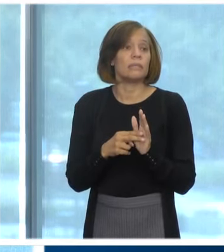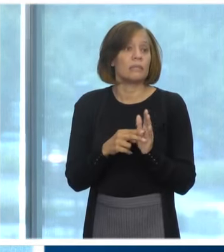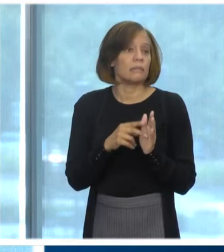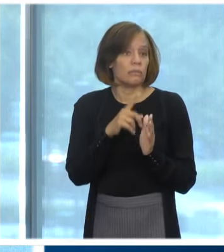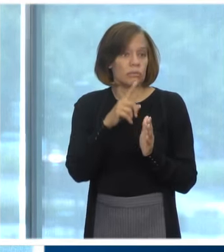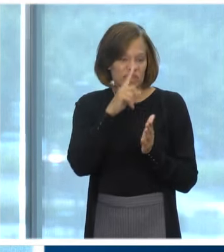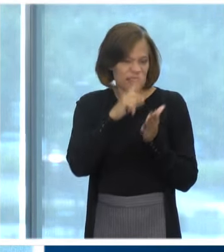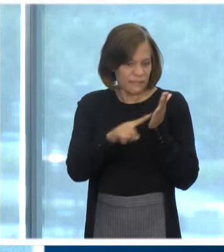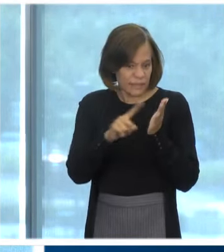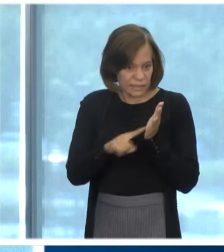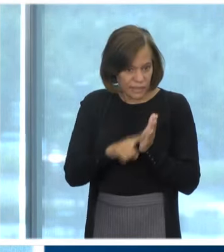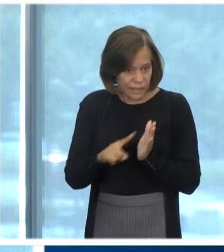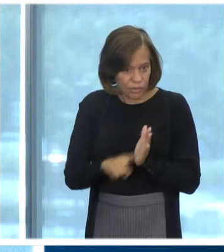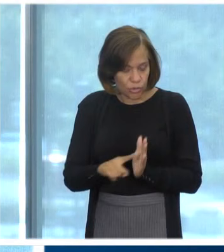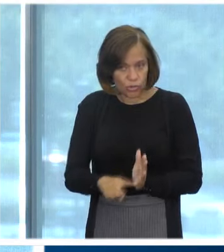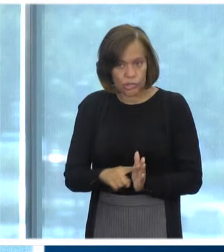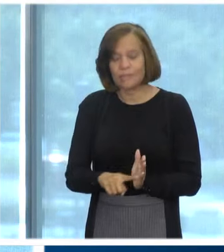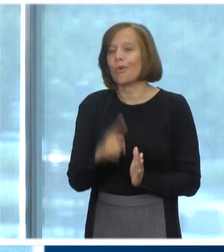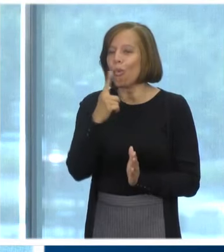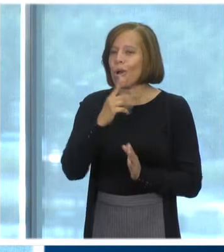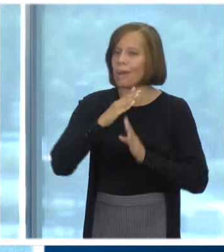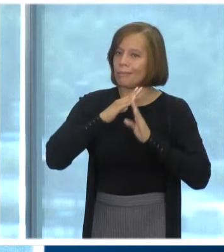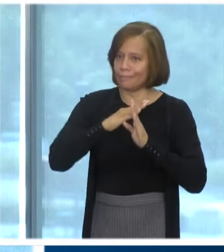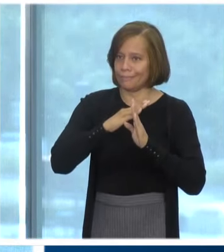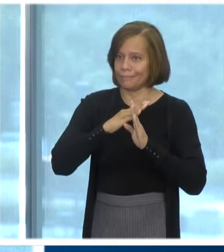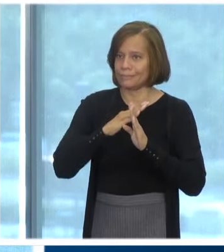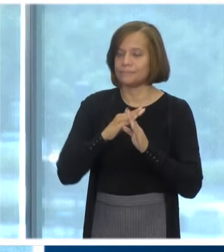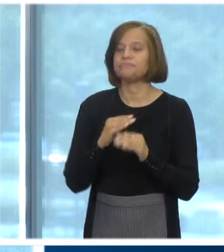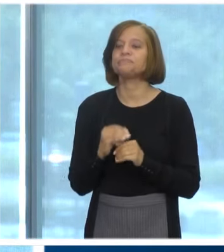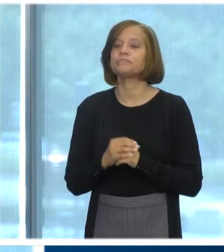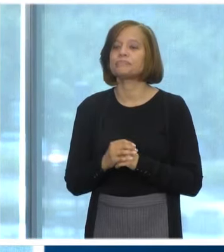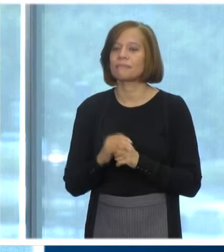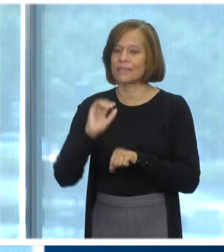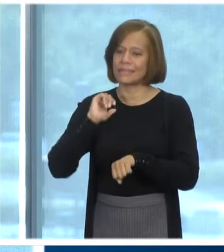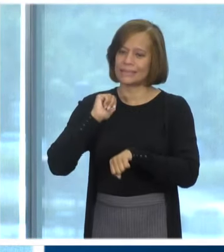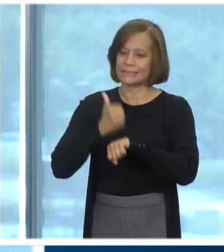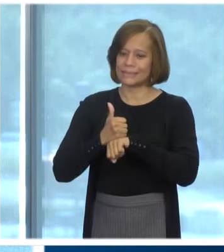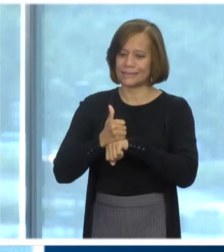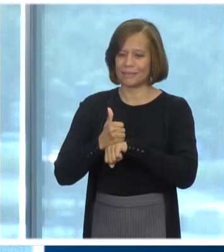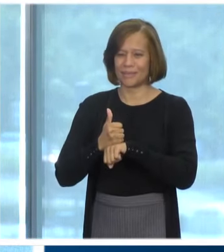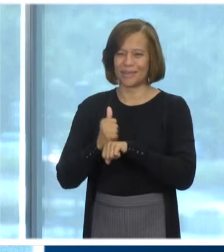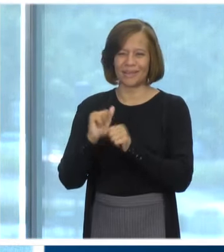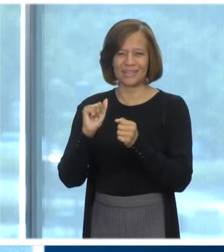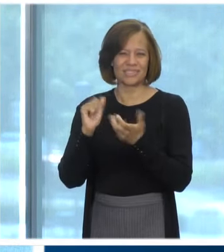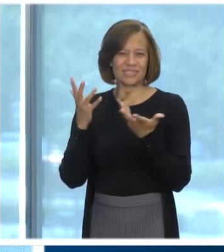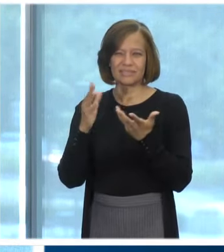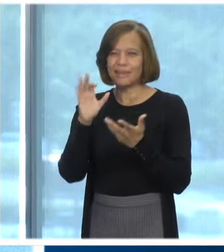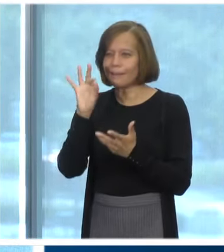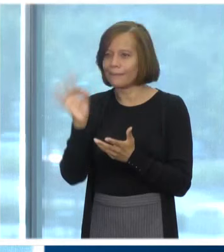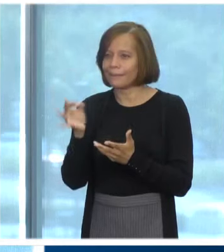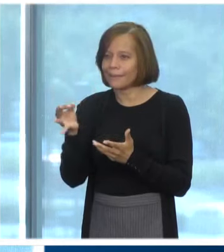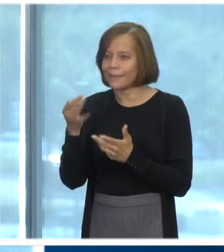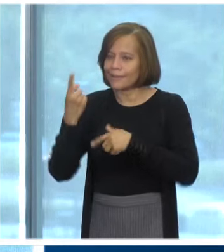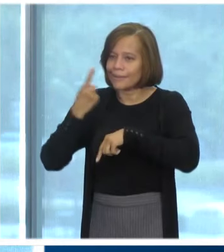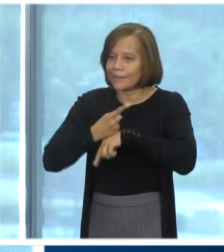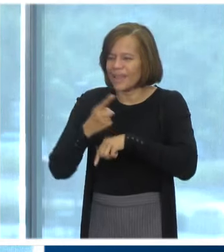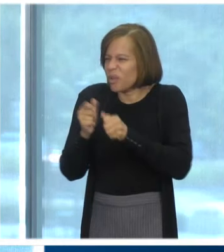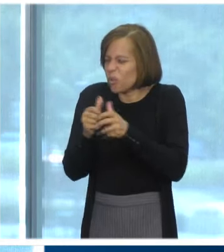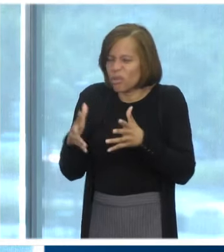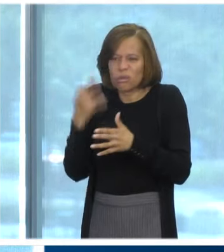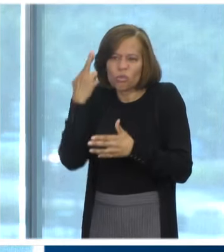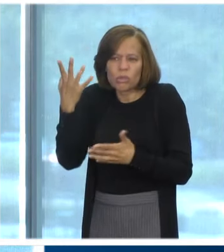misconduct. One of those obstacles is that it sets an arbitrary deadline of 90 days for the completion of an investigation